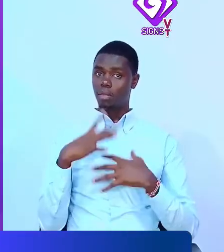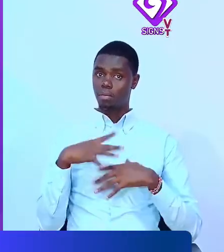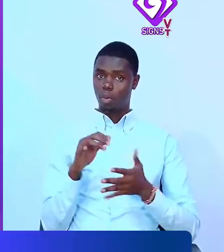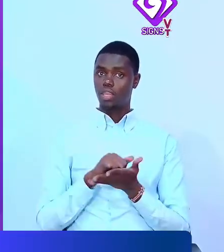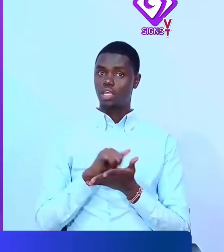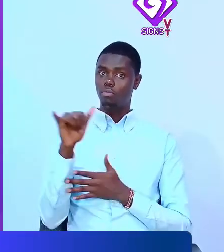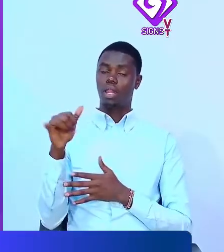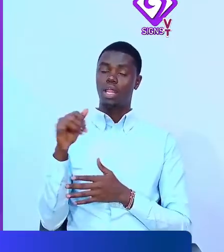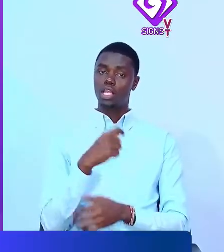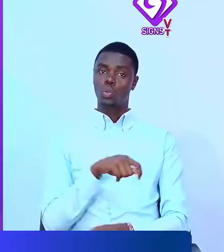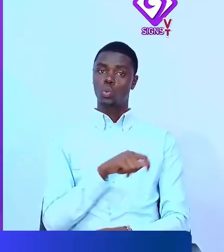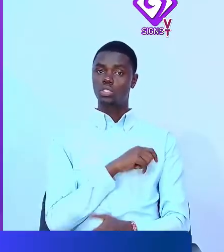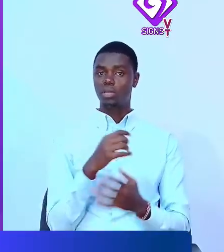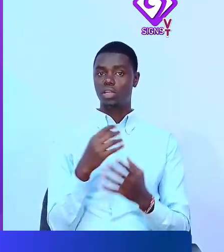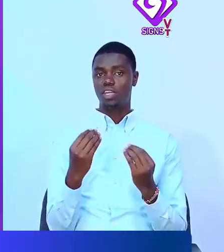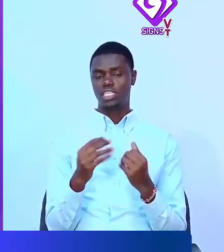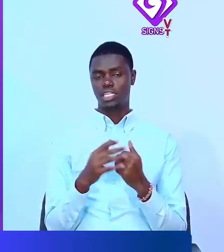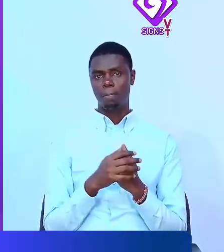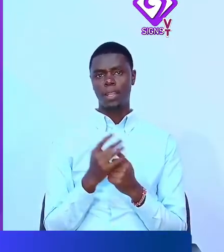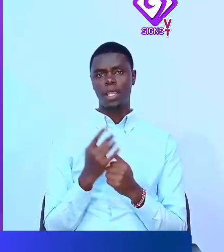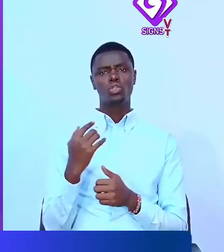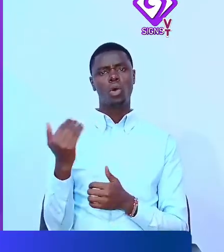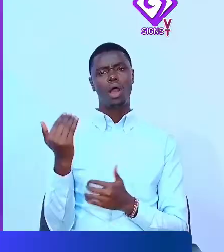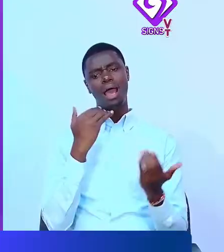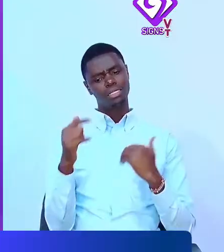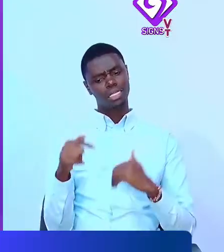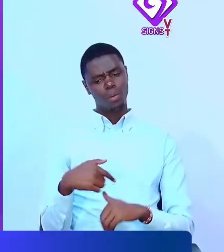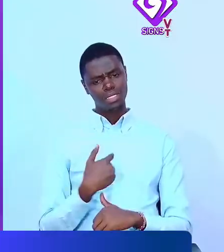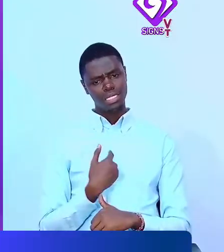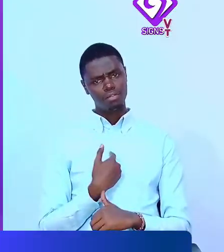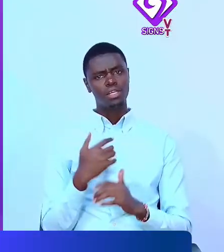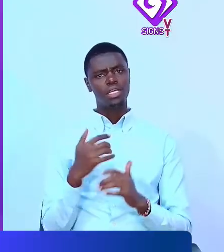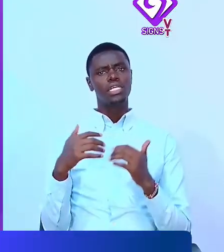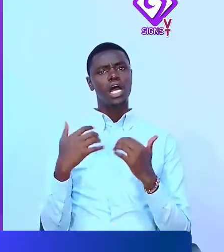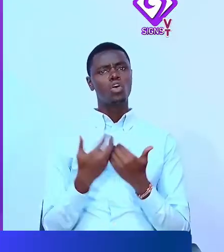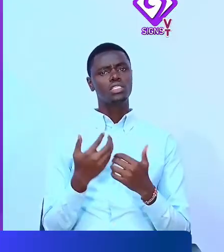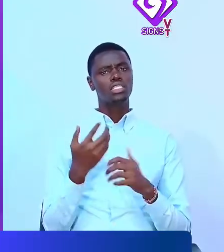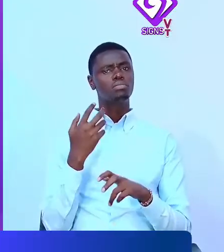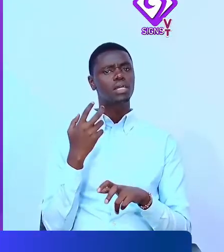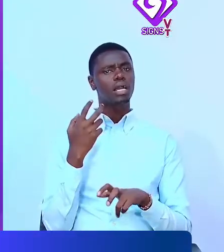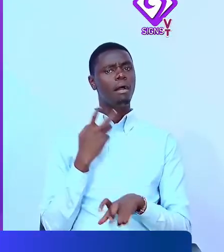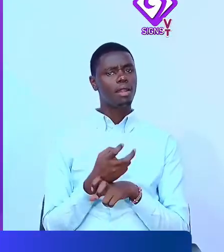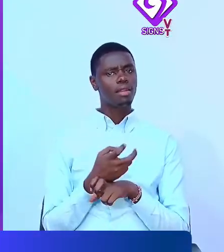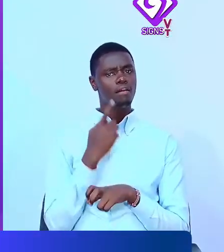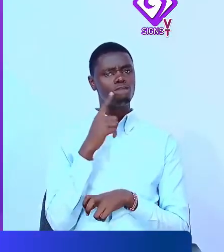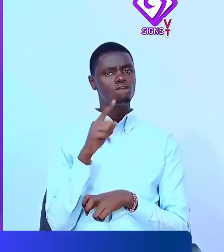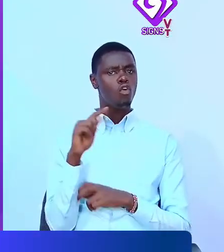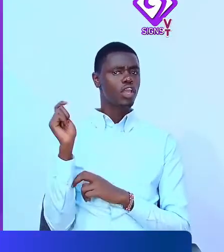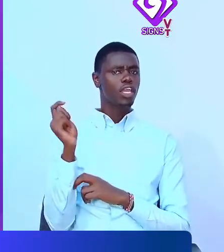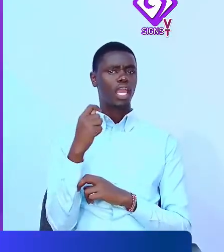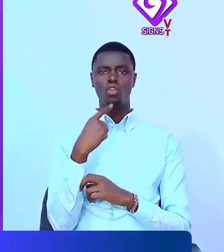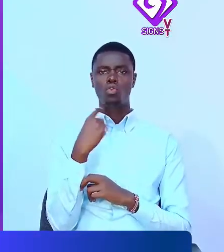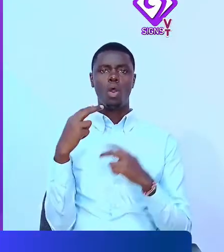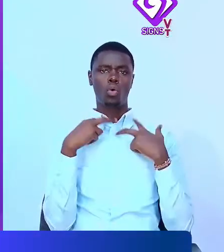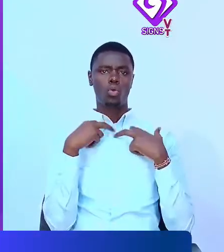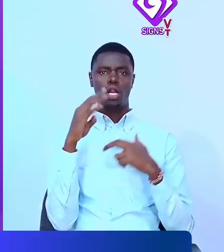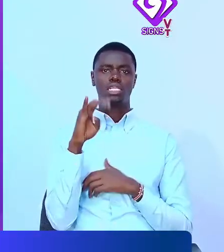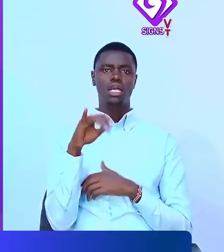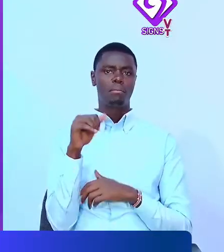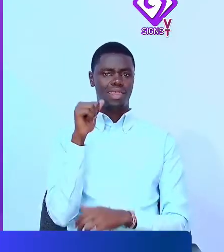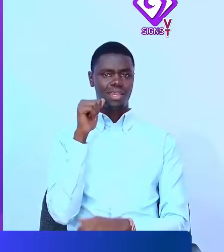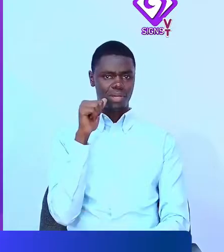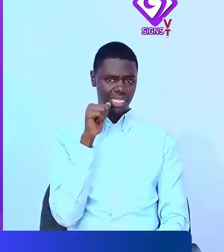Spain very easily. So I asked myself, how has it become so hard for Kenyans who are colonized by the